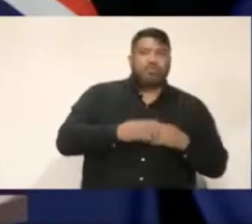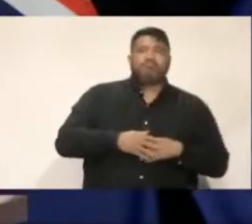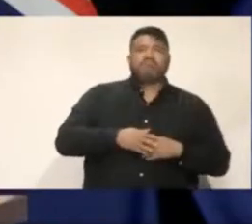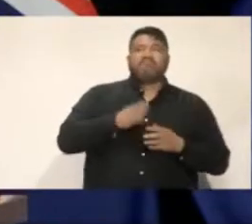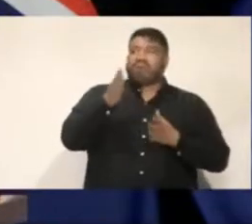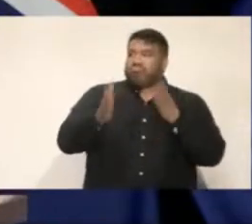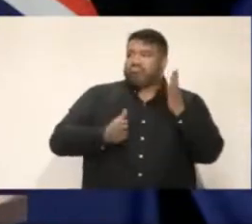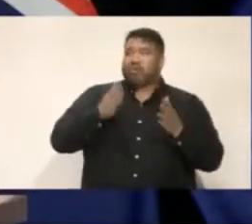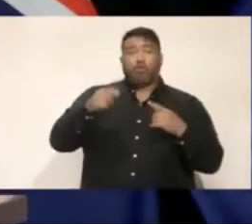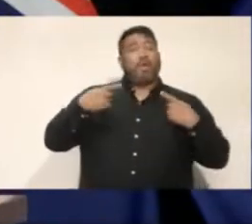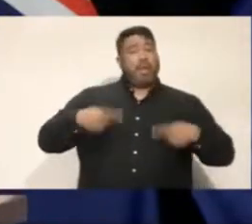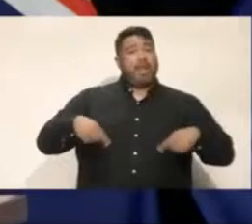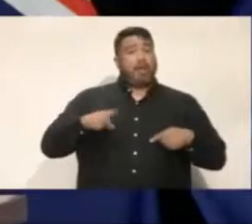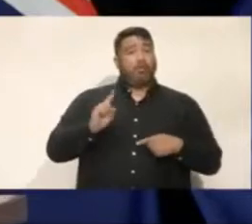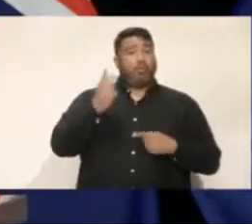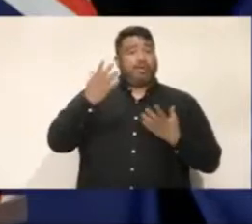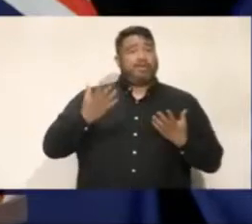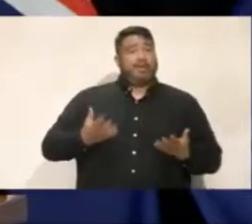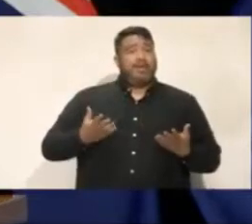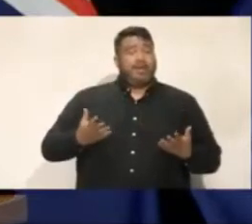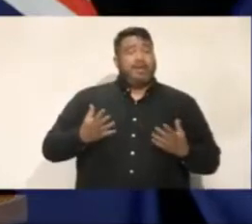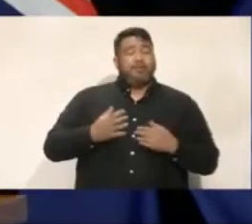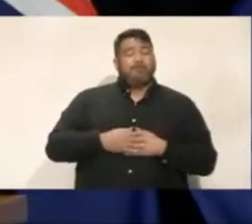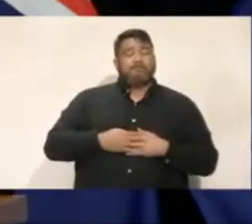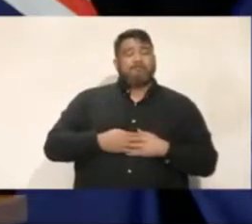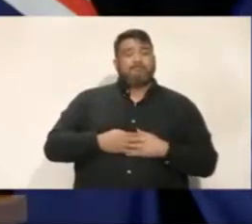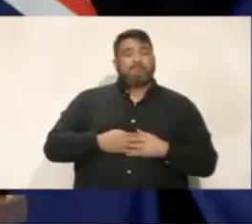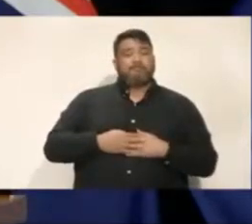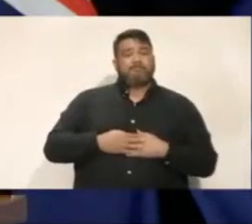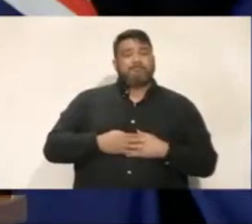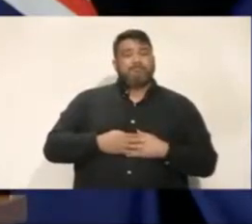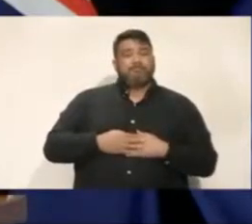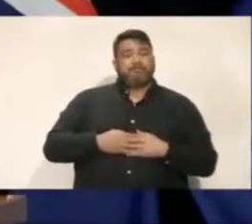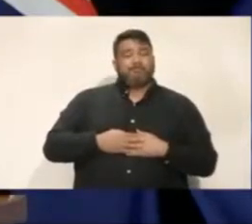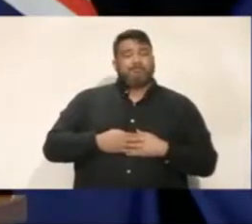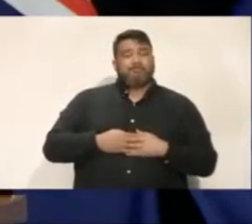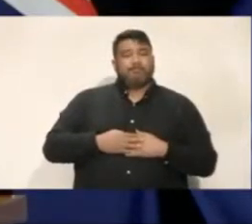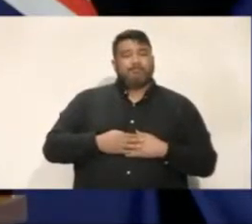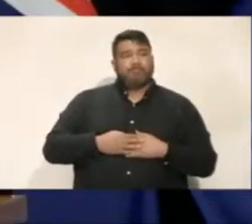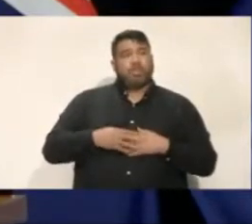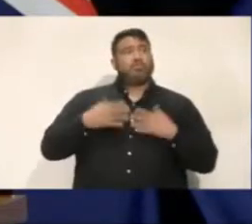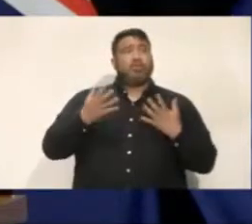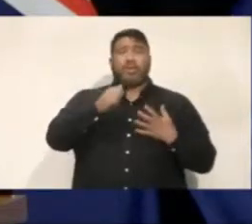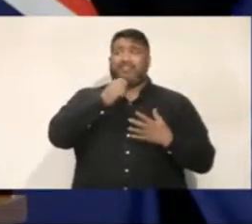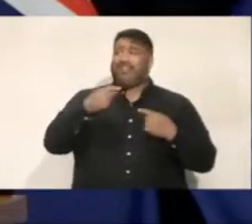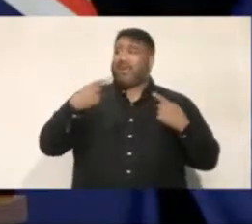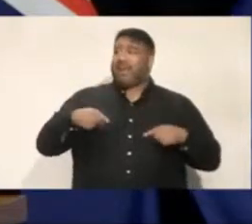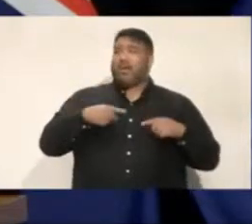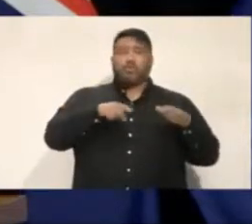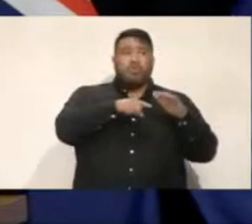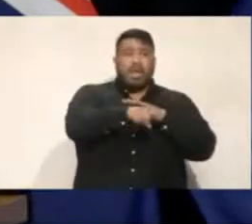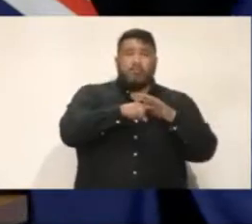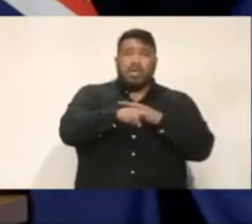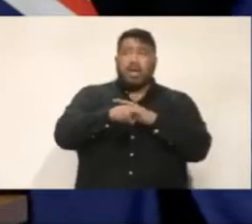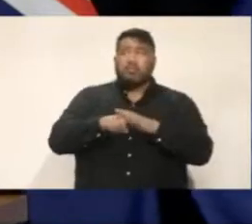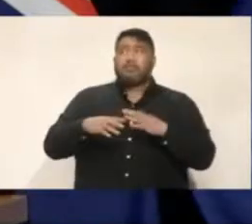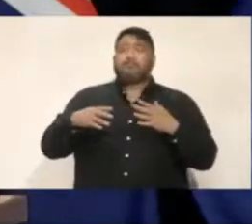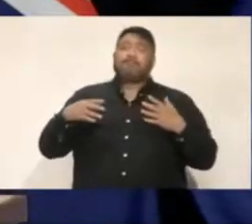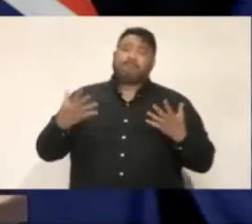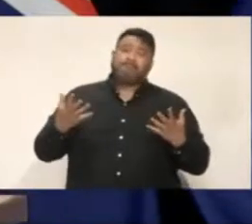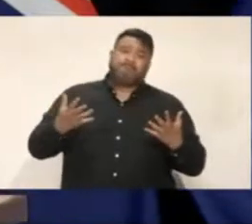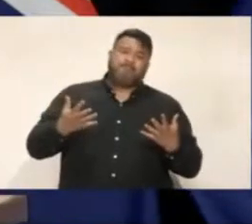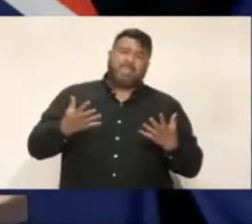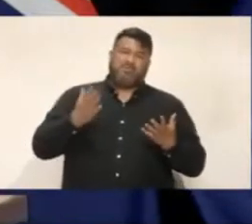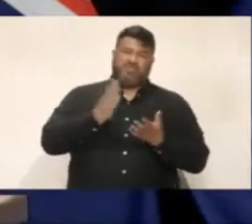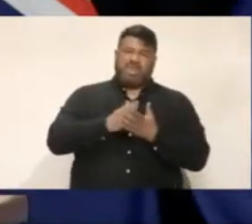course, whilst maintaining numbers up to, in those social settings, up to 10. Maintaining a